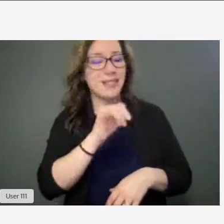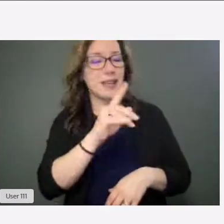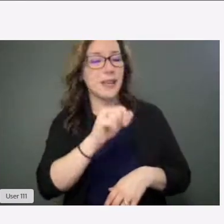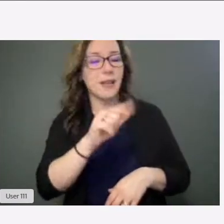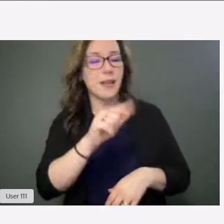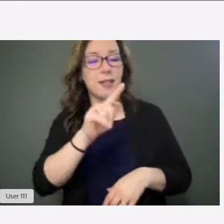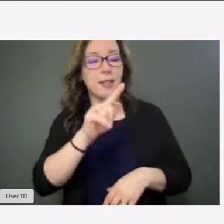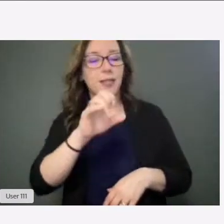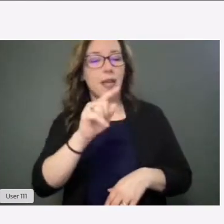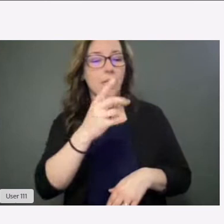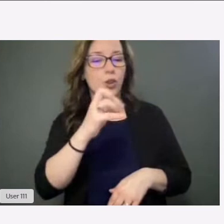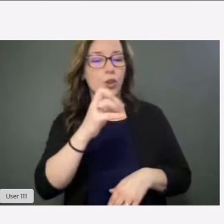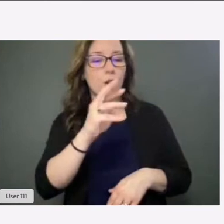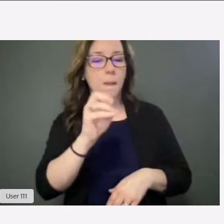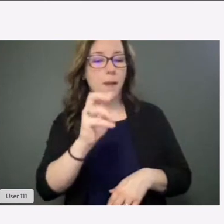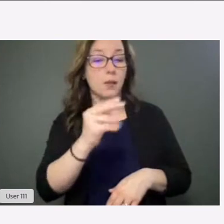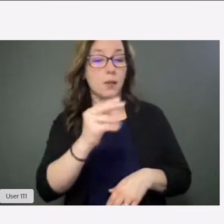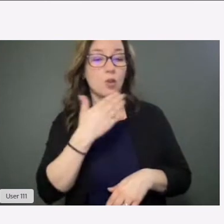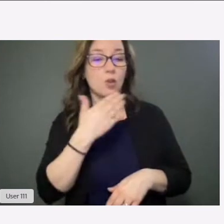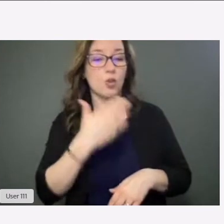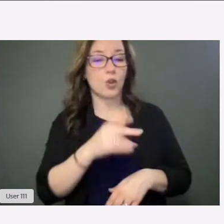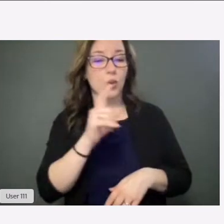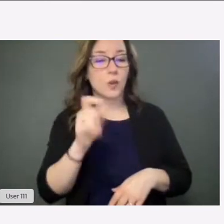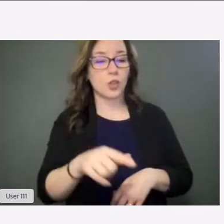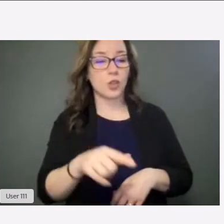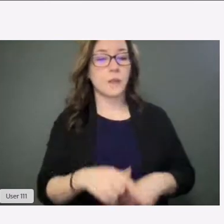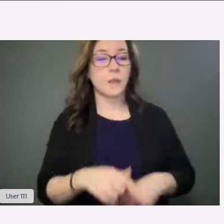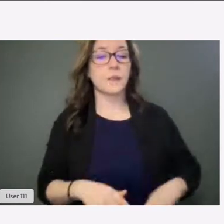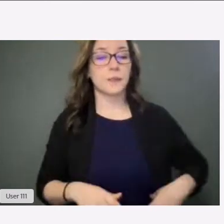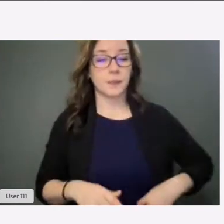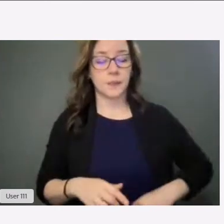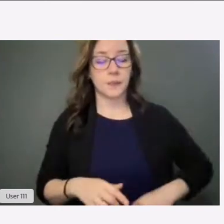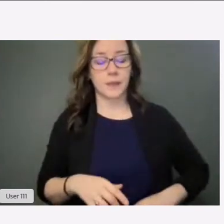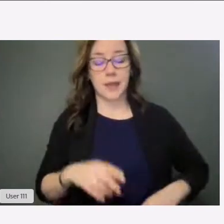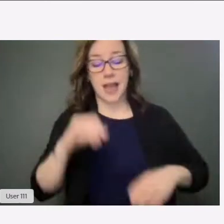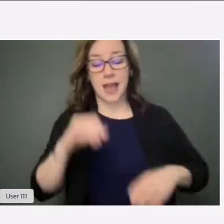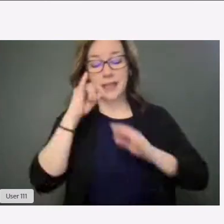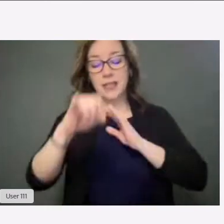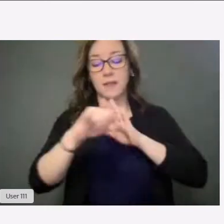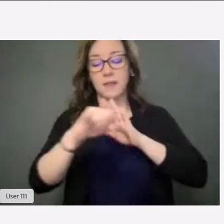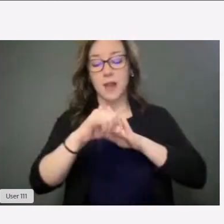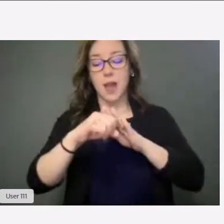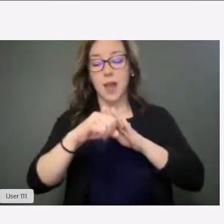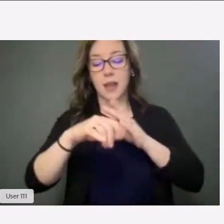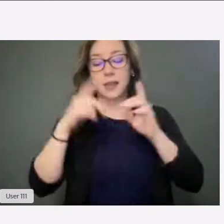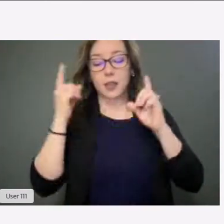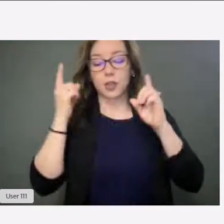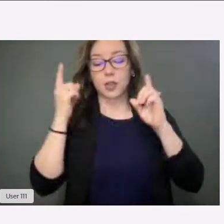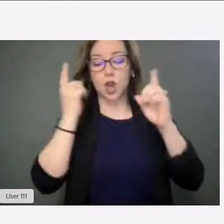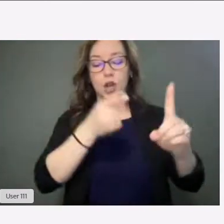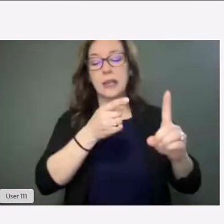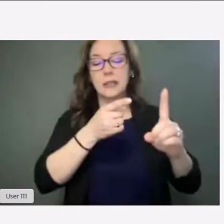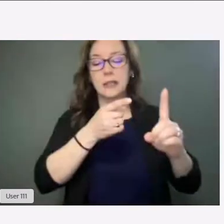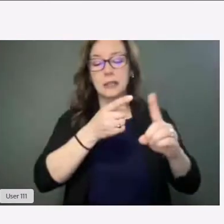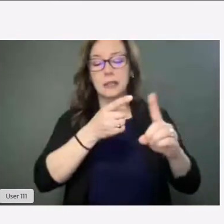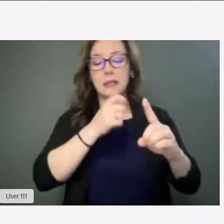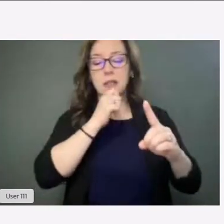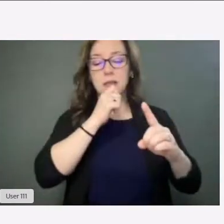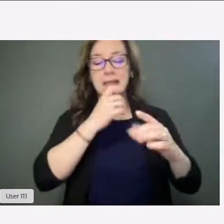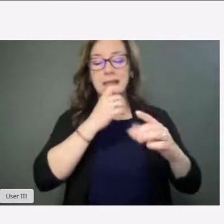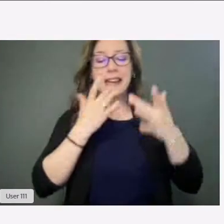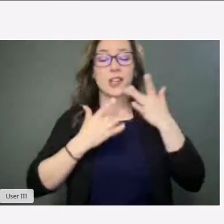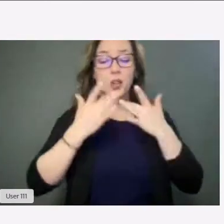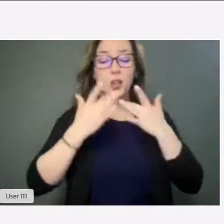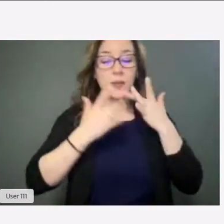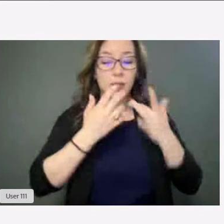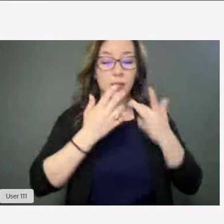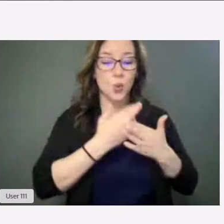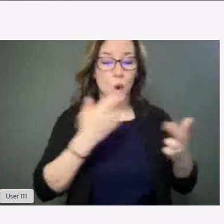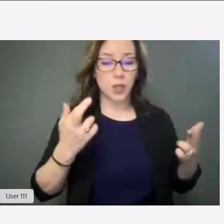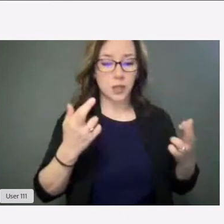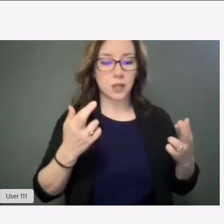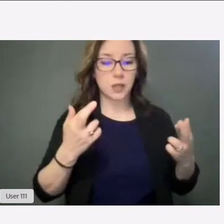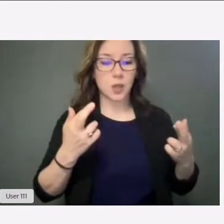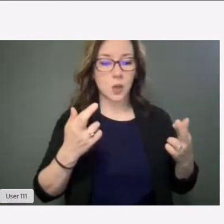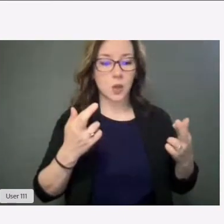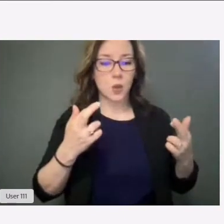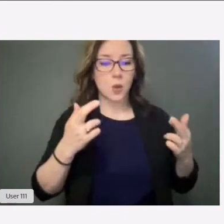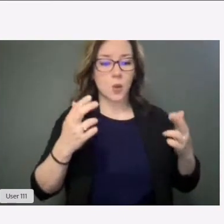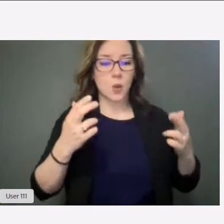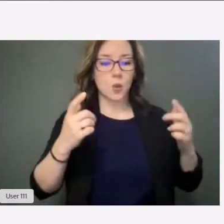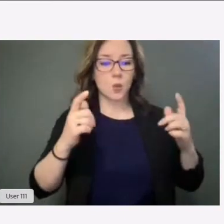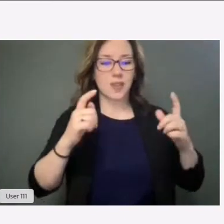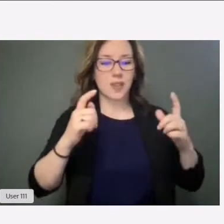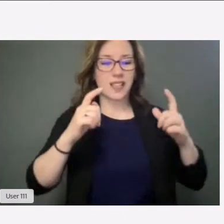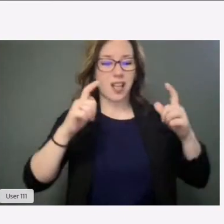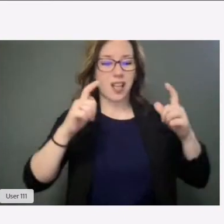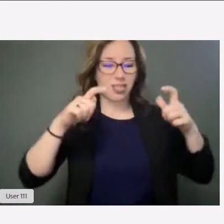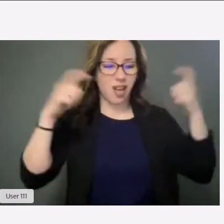great question. Does identifying targets in under-resourced areas of minority populations with big box stores of high